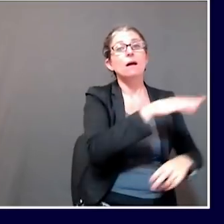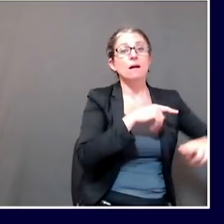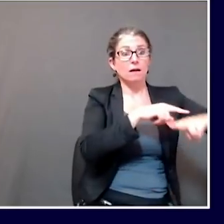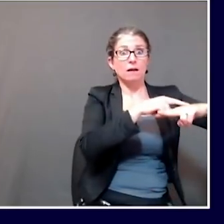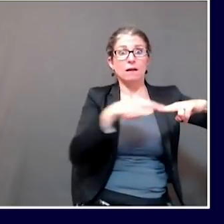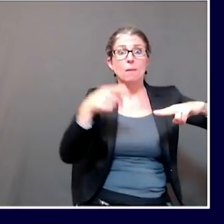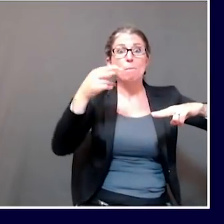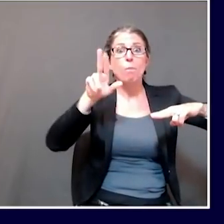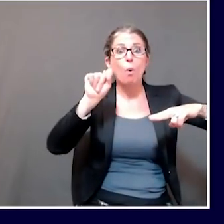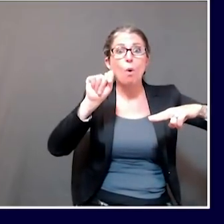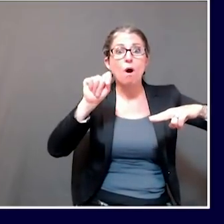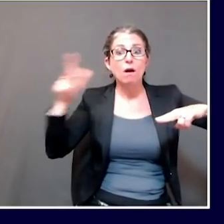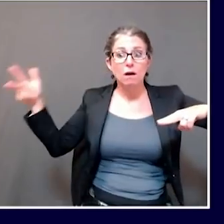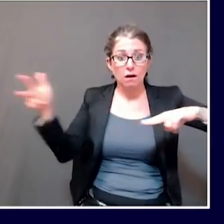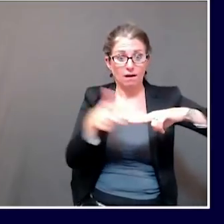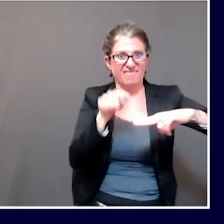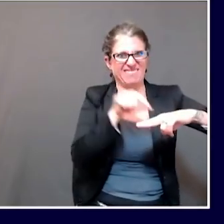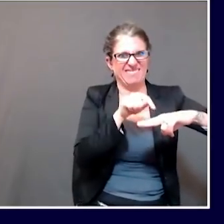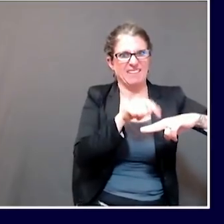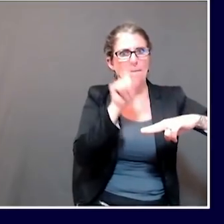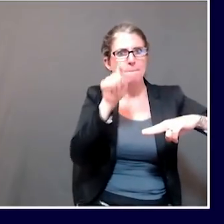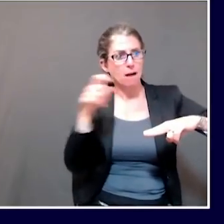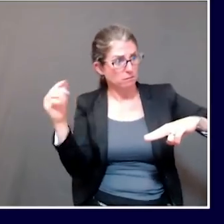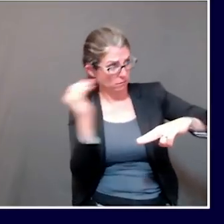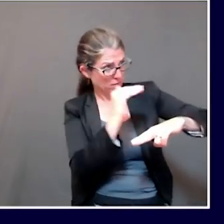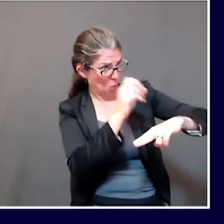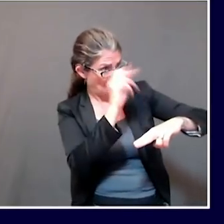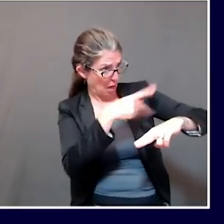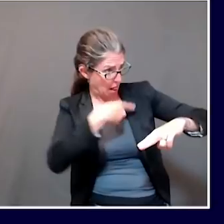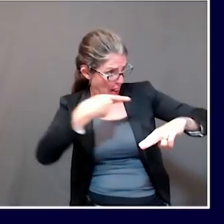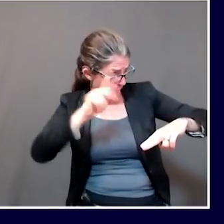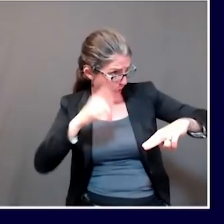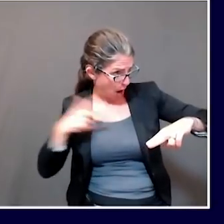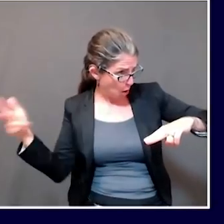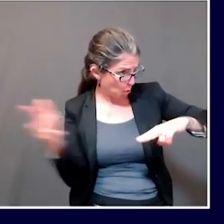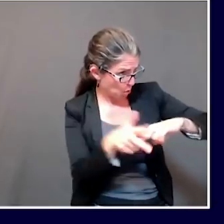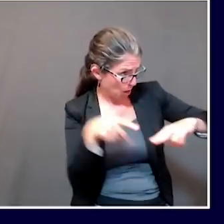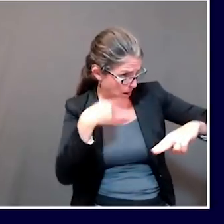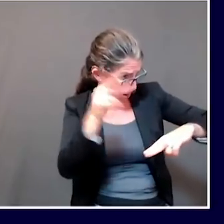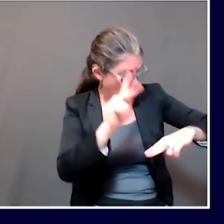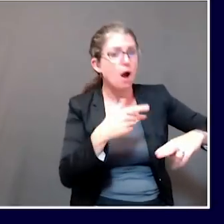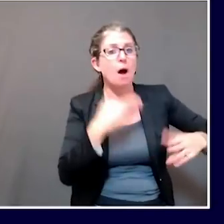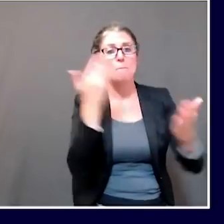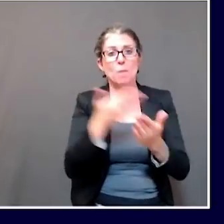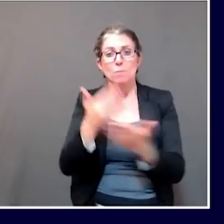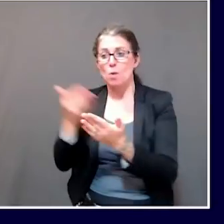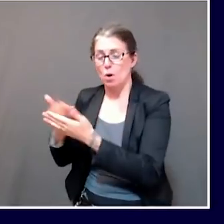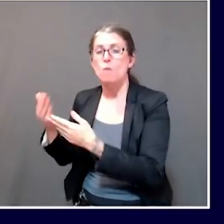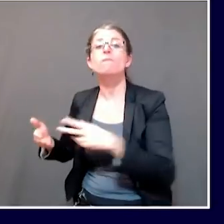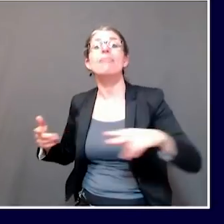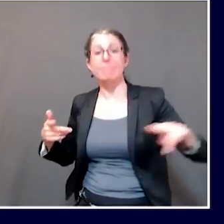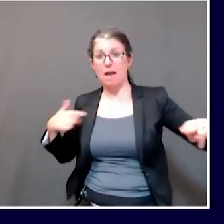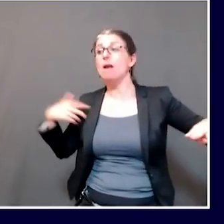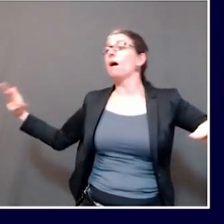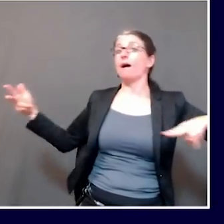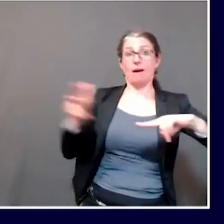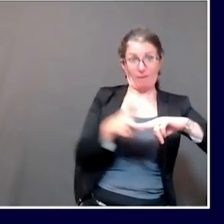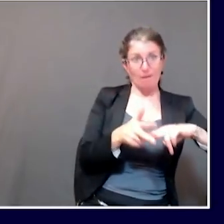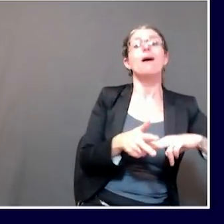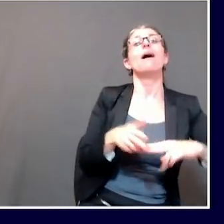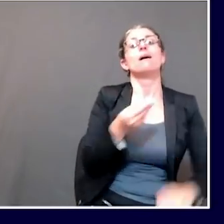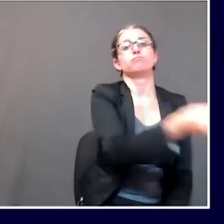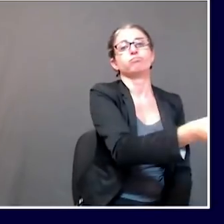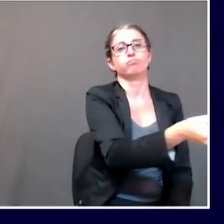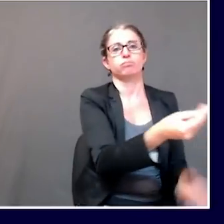of hotel beds, and Z number of hospital appointments. So that's where we are in the process. And until all of